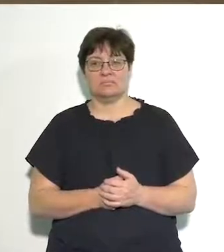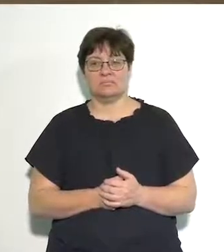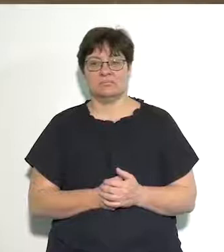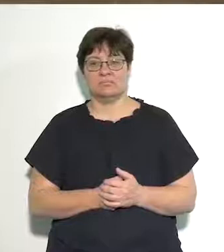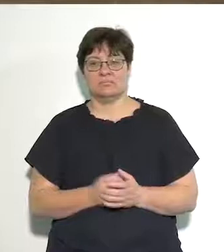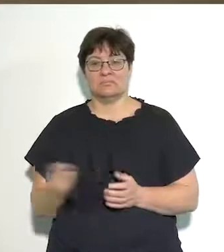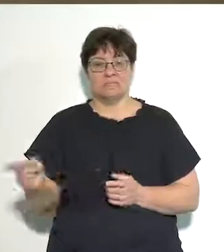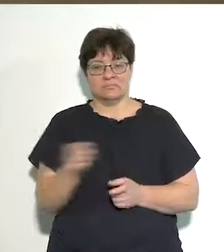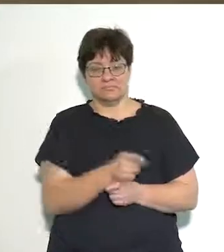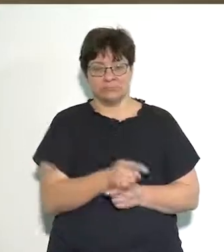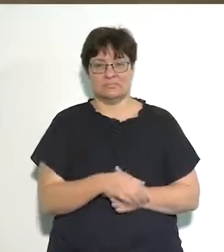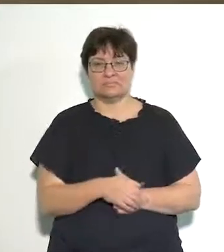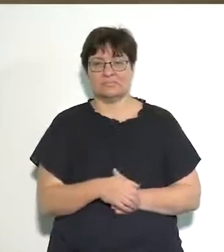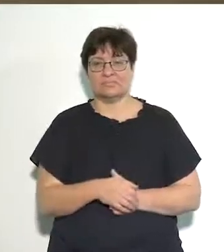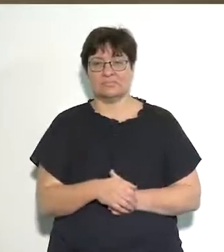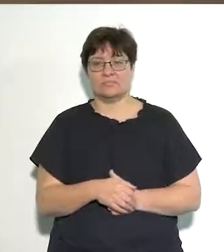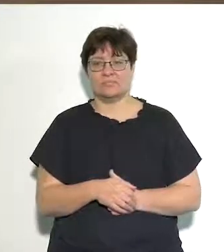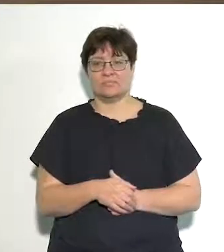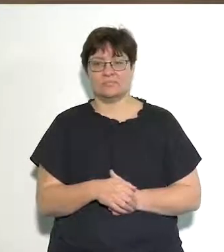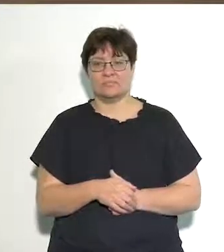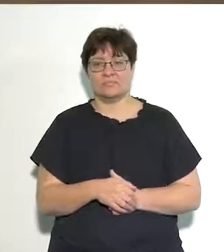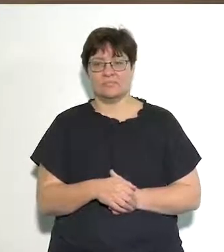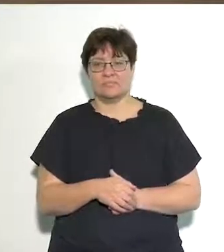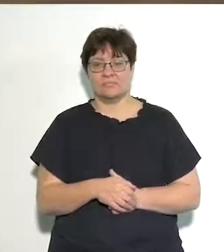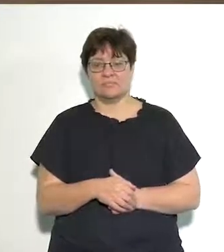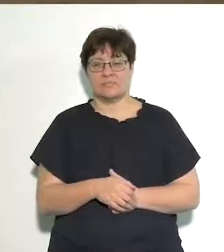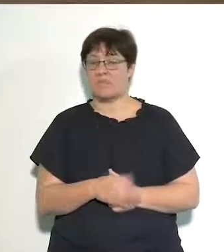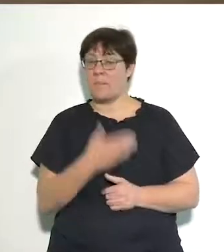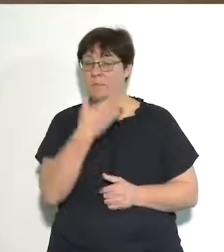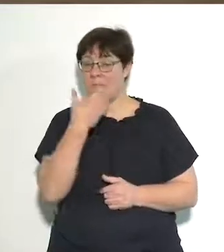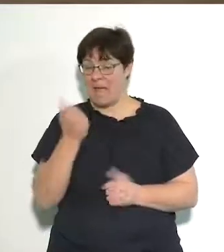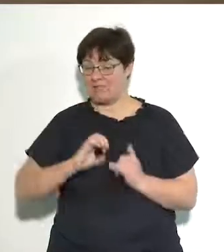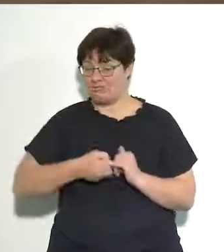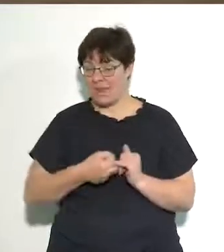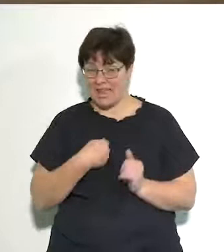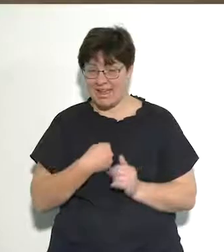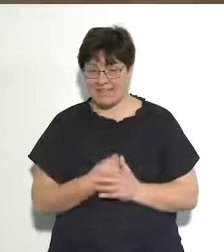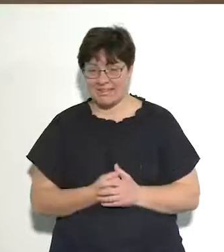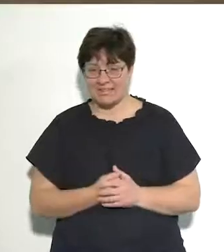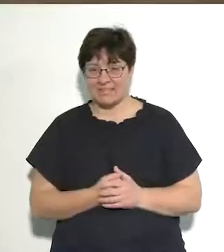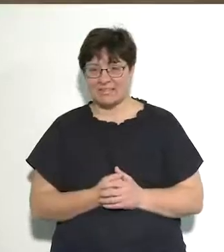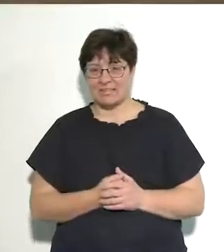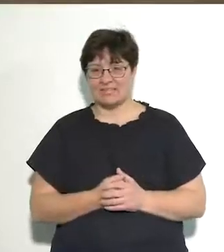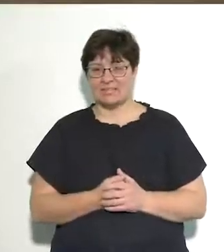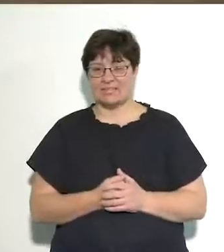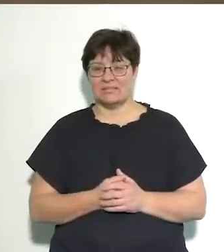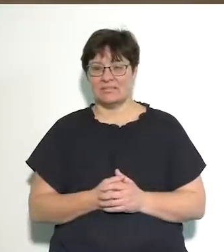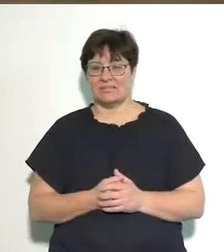There's my trick. There's my hole. Let's try to get it on the opposite side as best as I can.